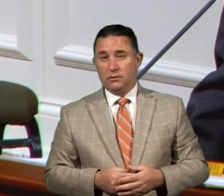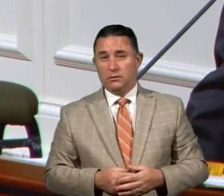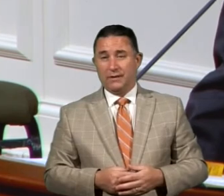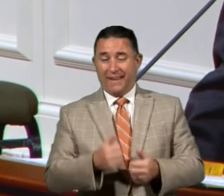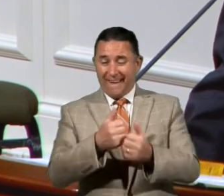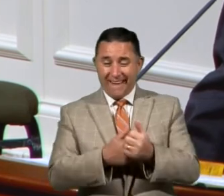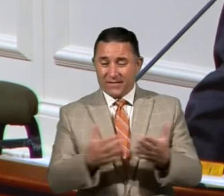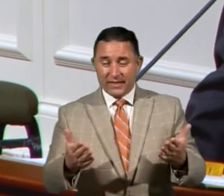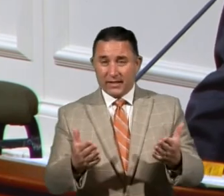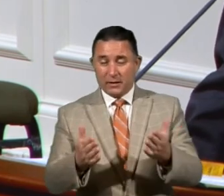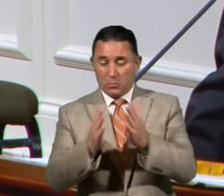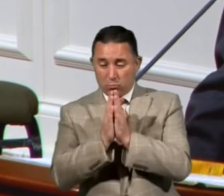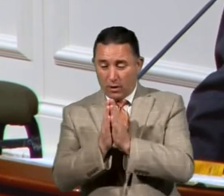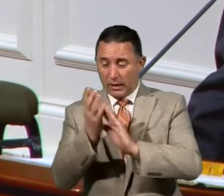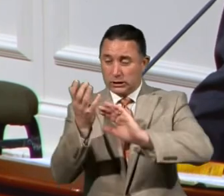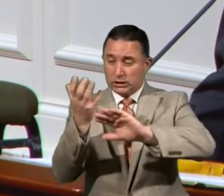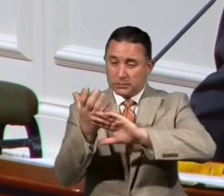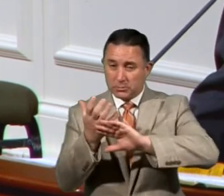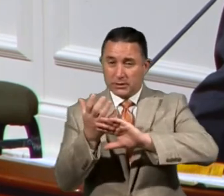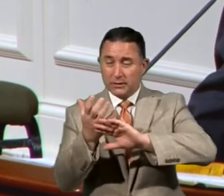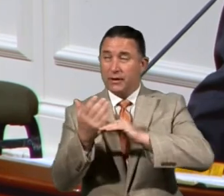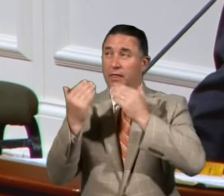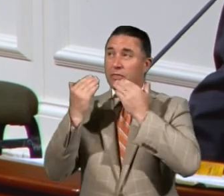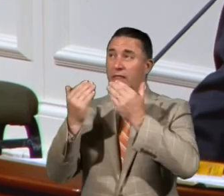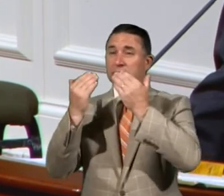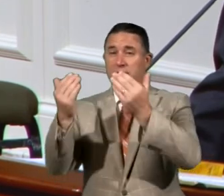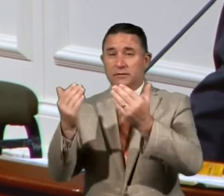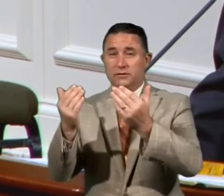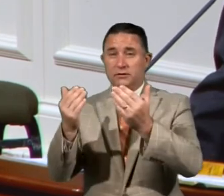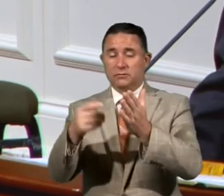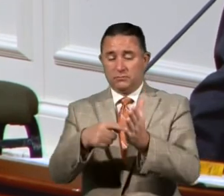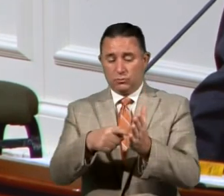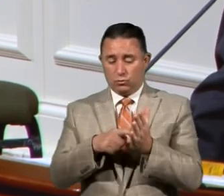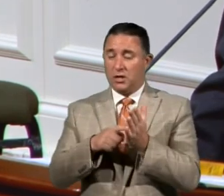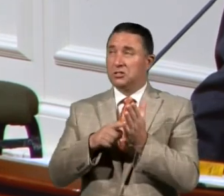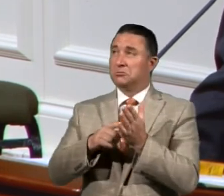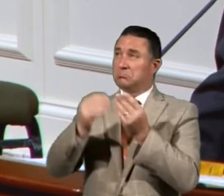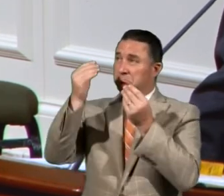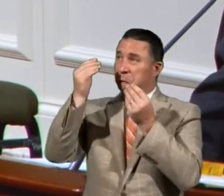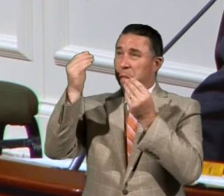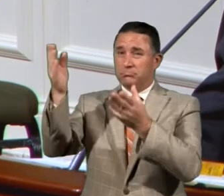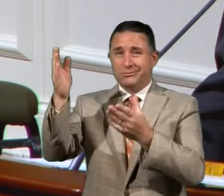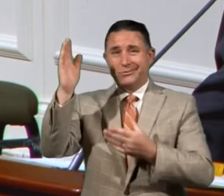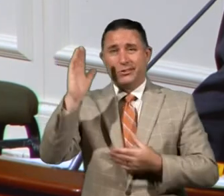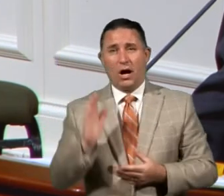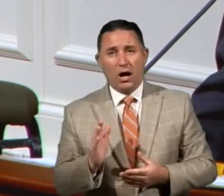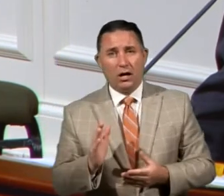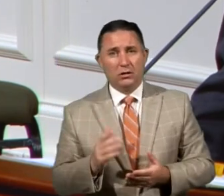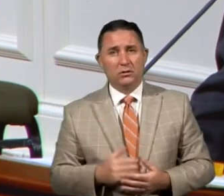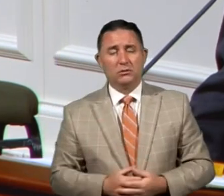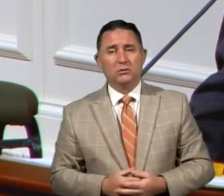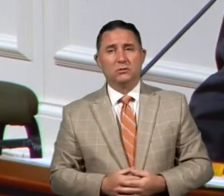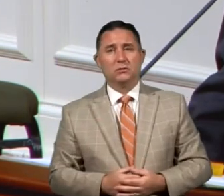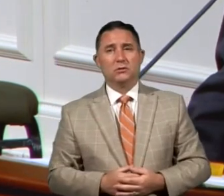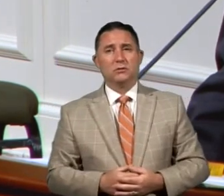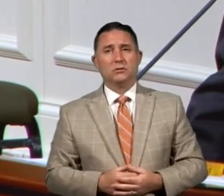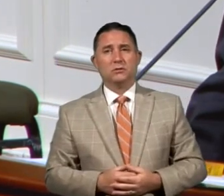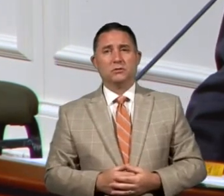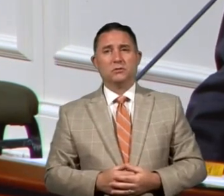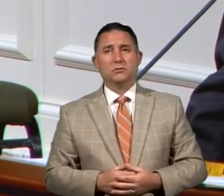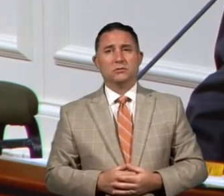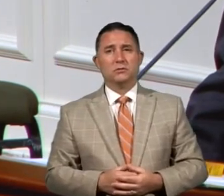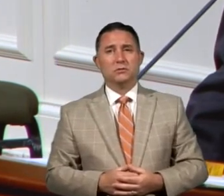In everything by prayer and supplication, with thanksgiving, let your requests be made known unto God.